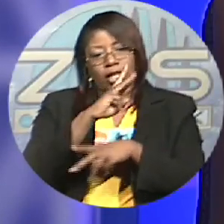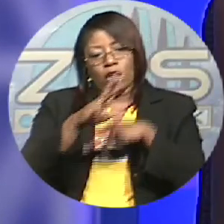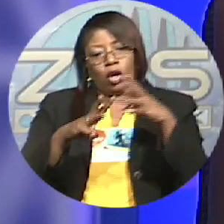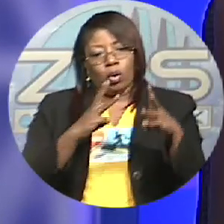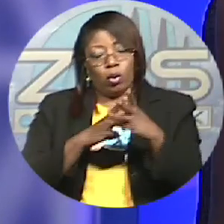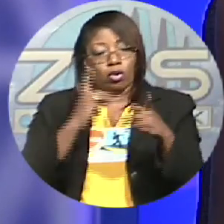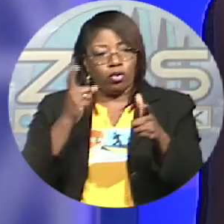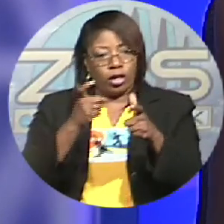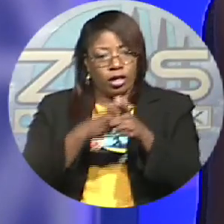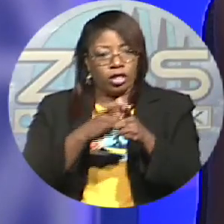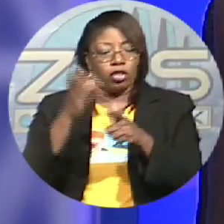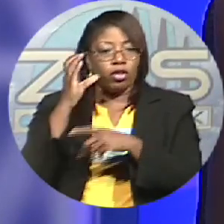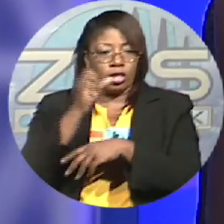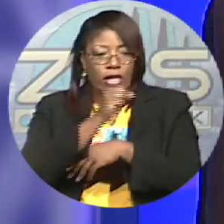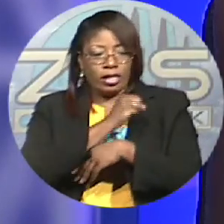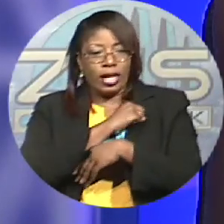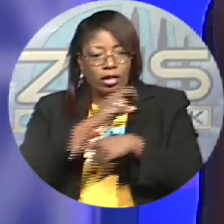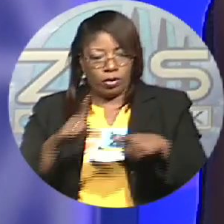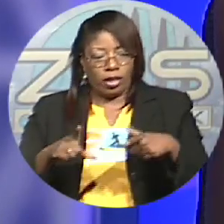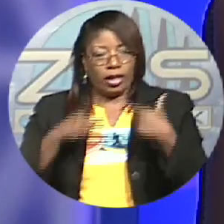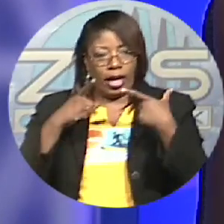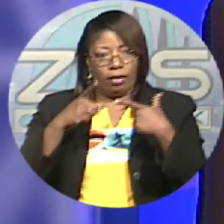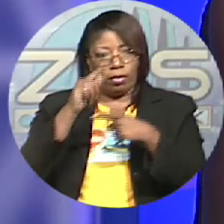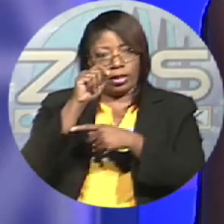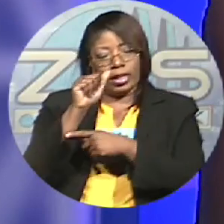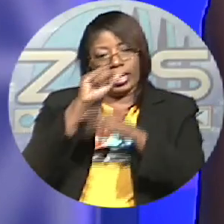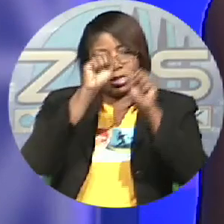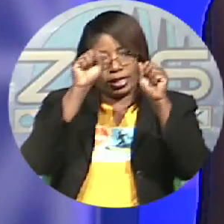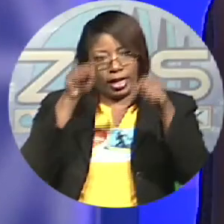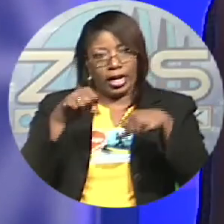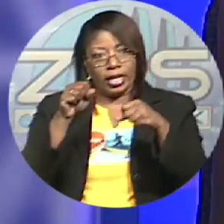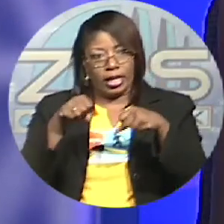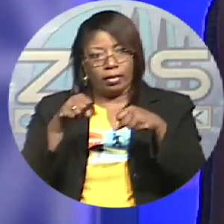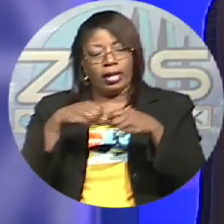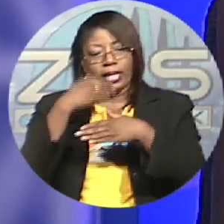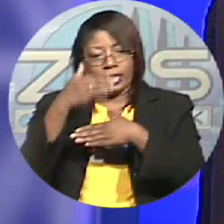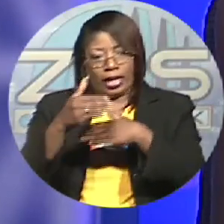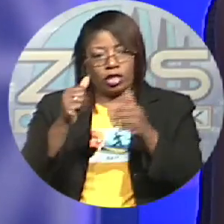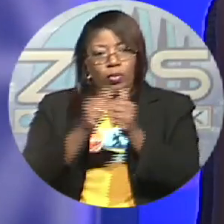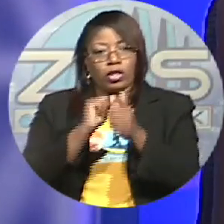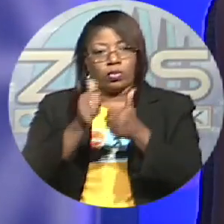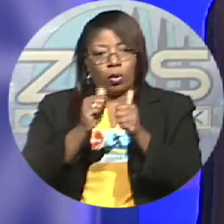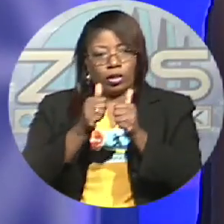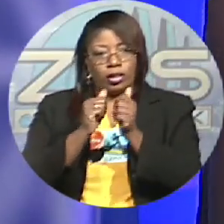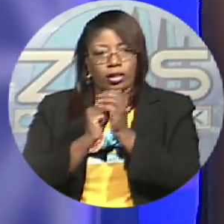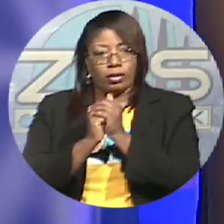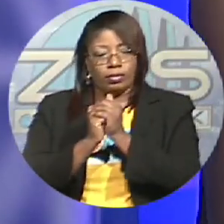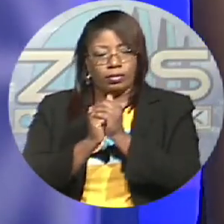Relays. Chris Saunders joins us live from the Thomas A. Robinson Stadium next with sports.